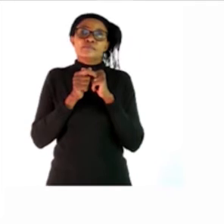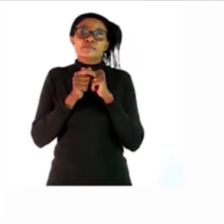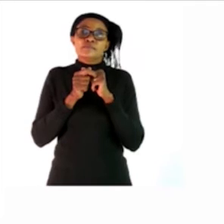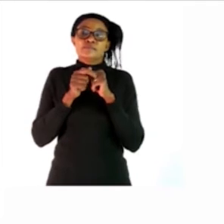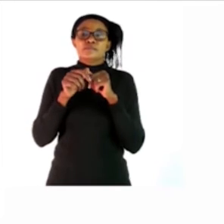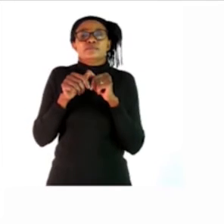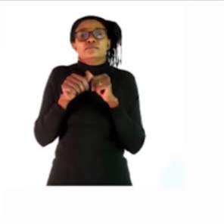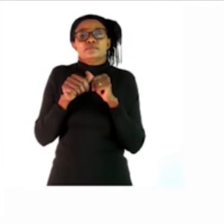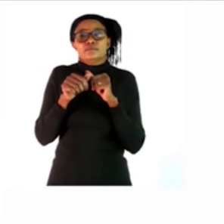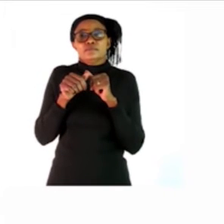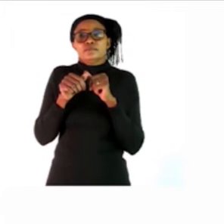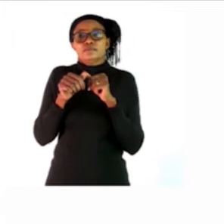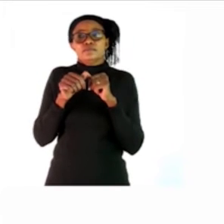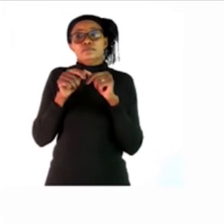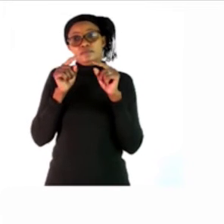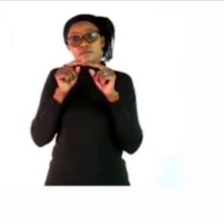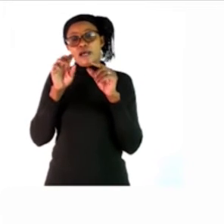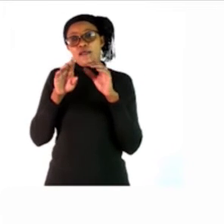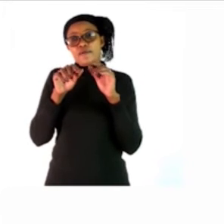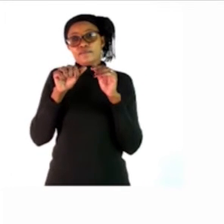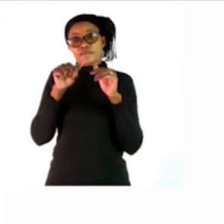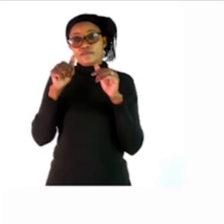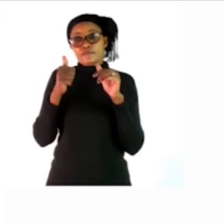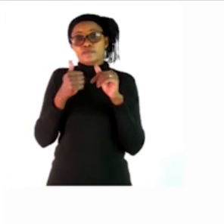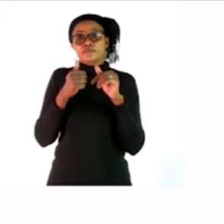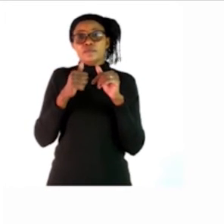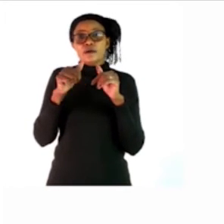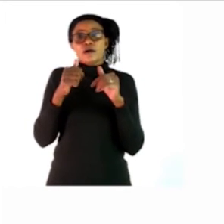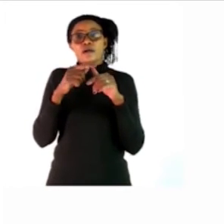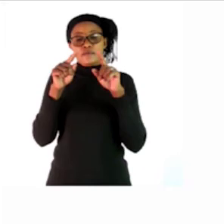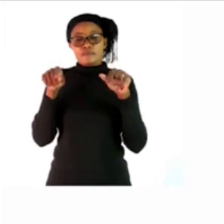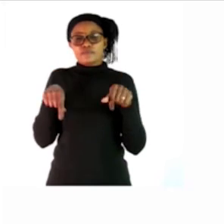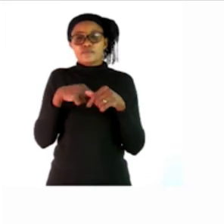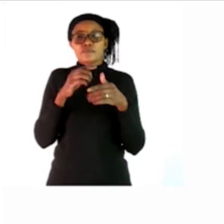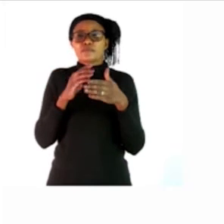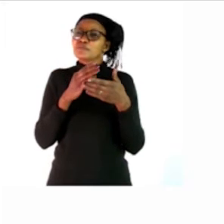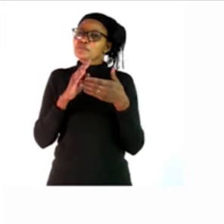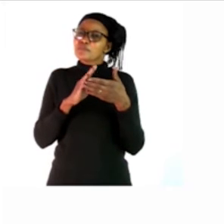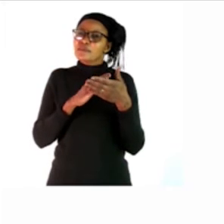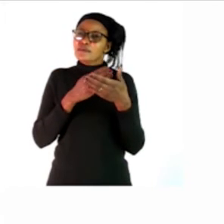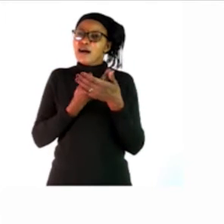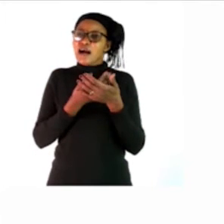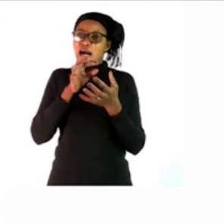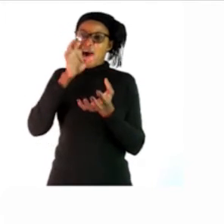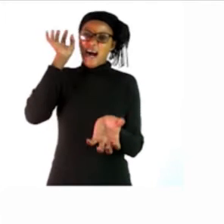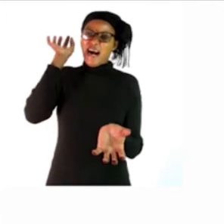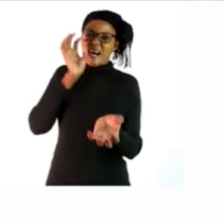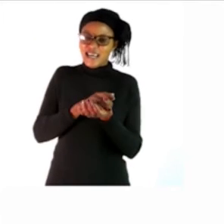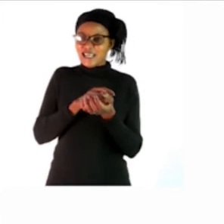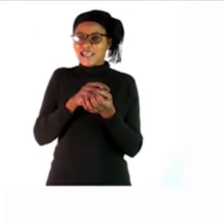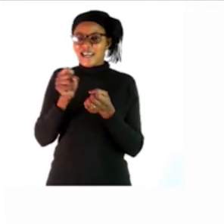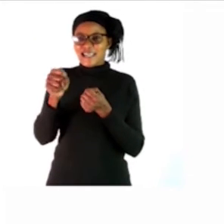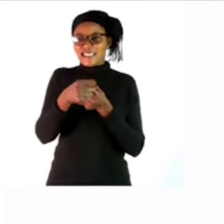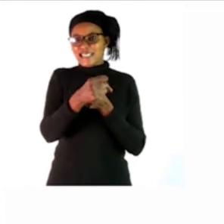next picture next to that one. We see it's a dinosaur and a